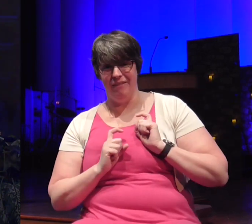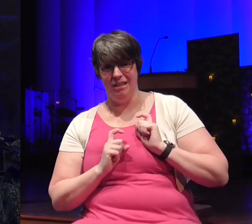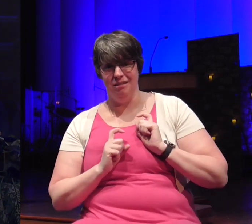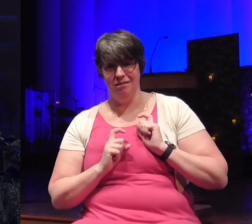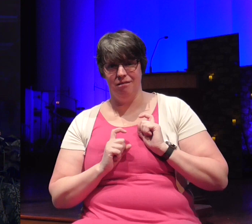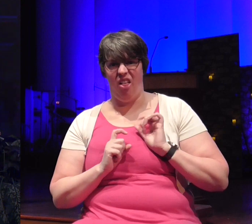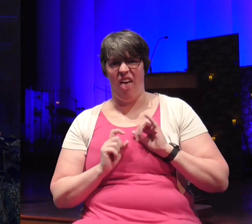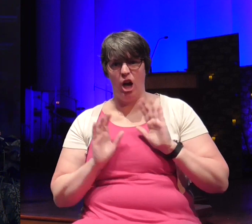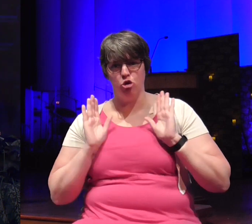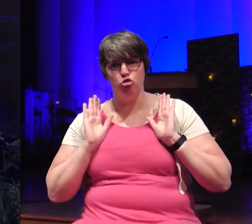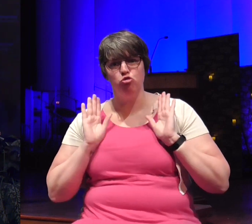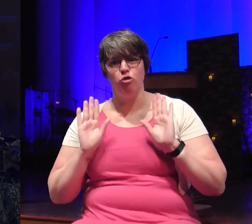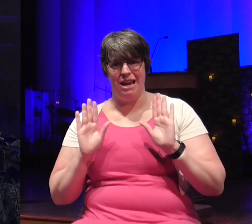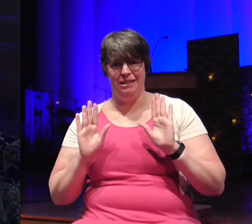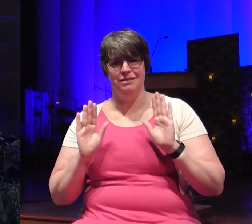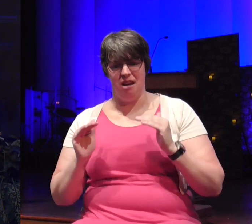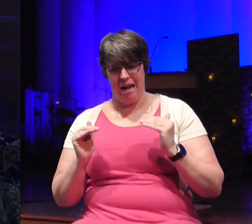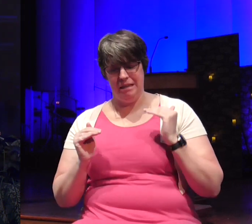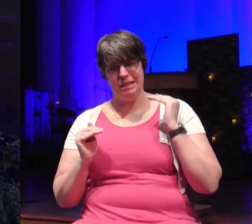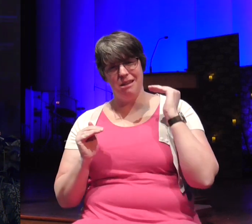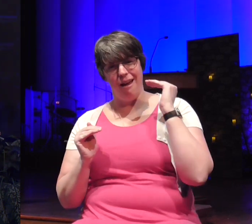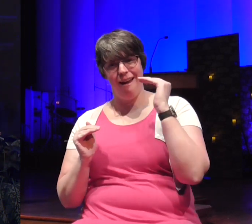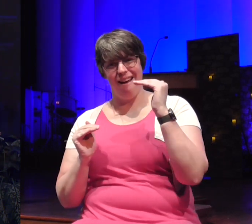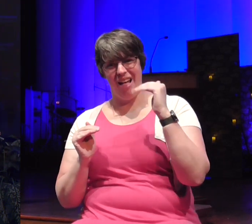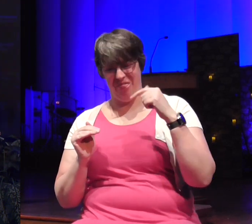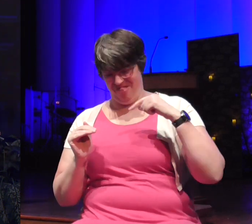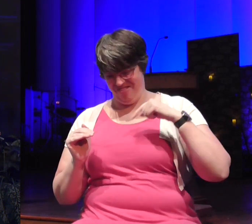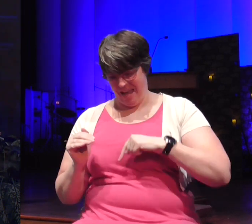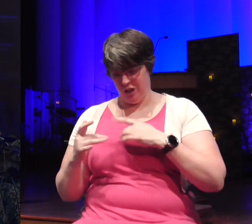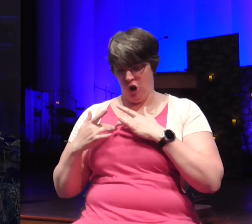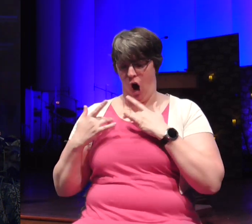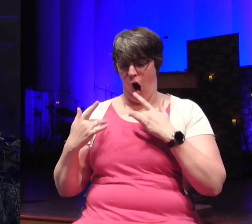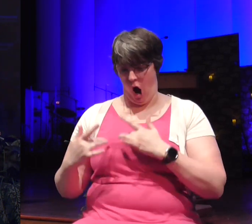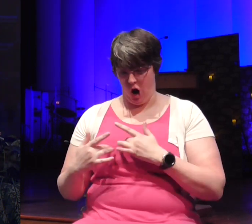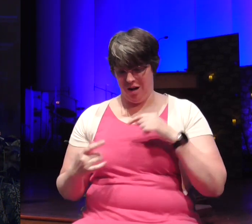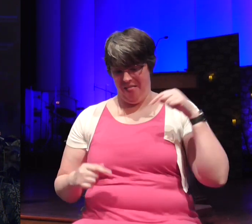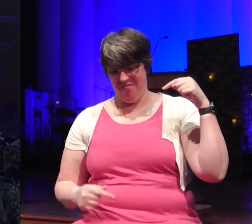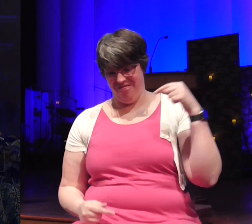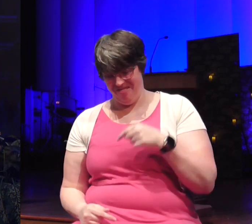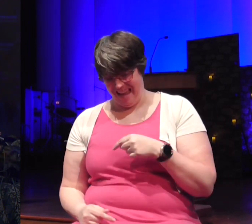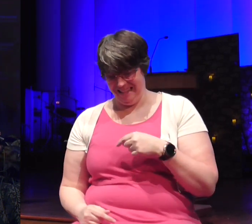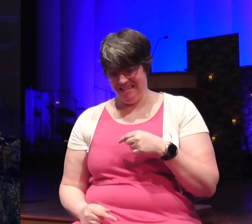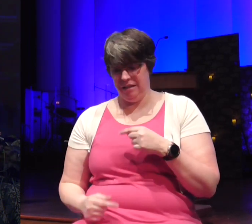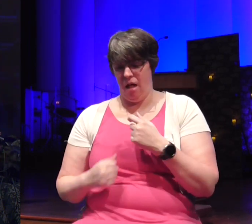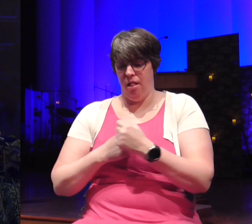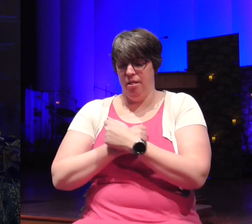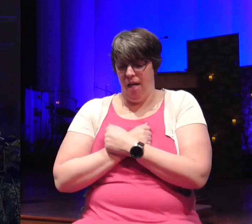Just know this heart, this love is my highest guide.